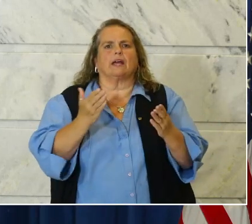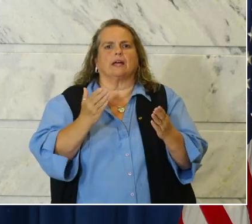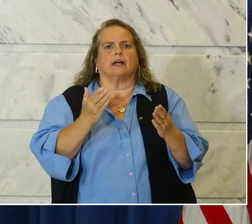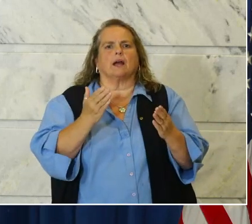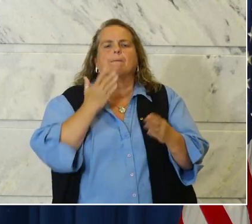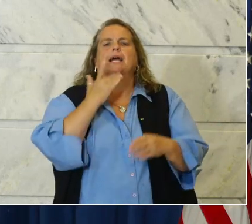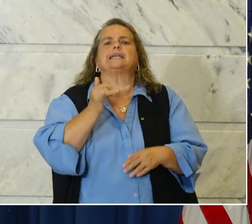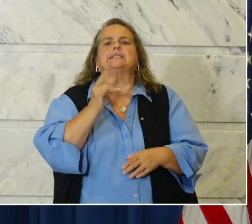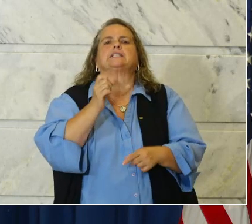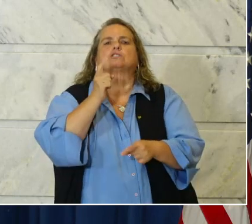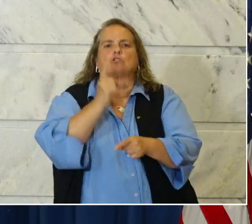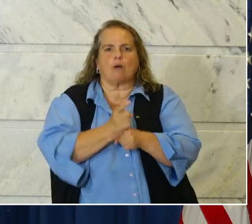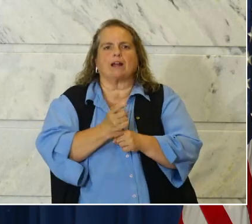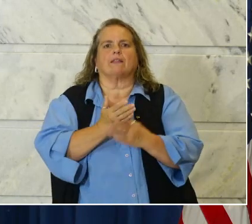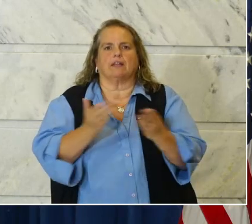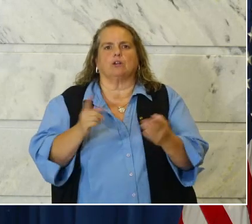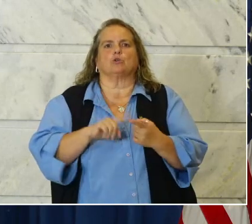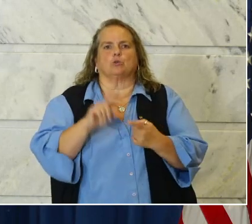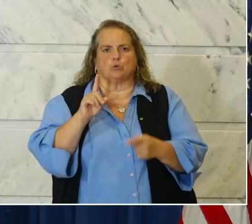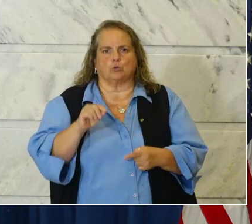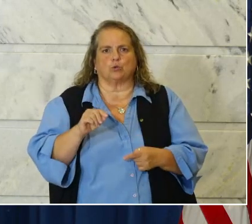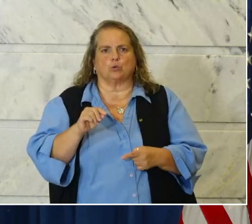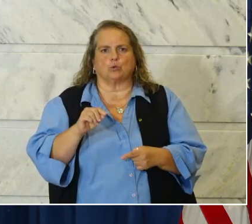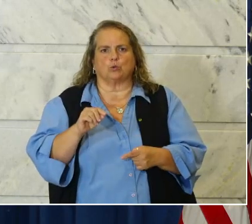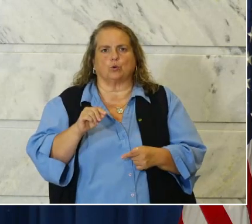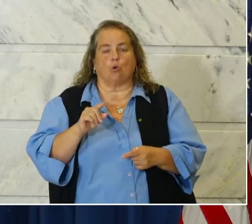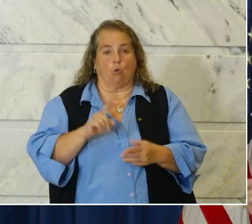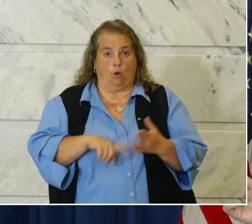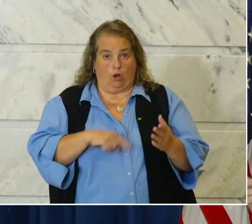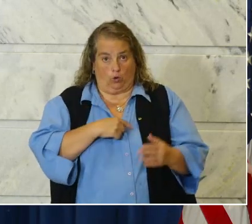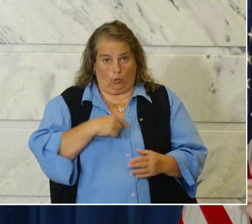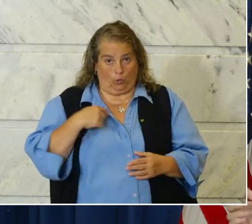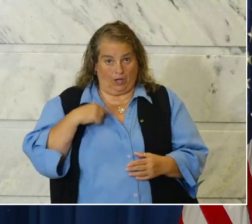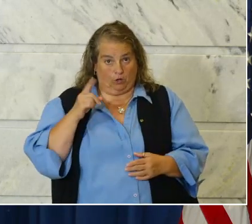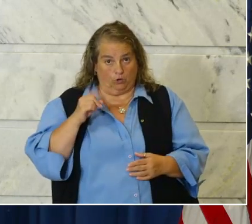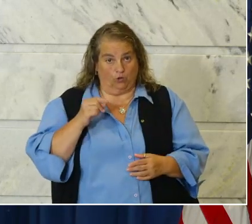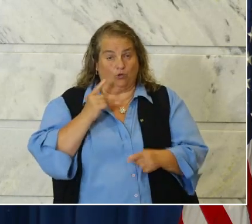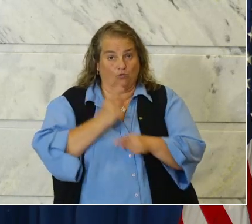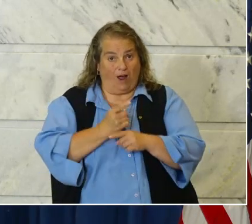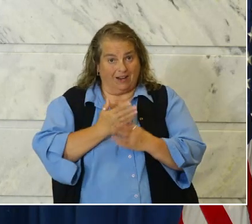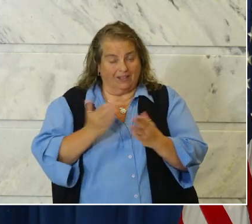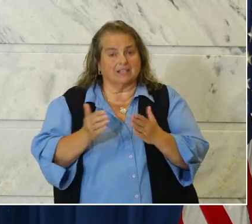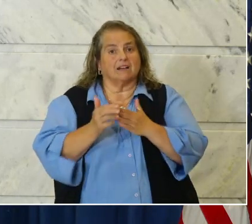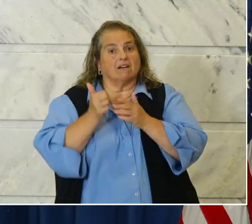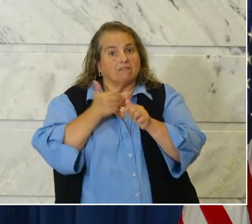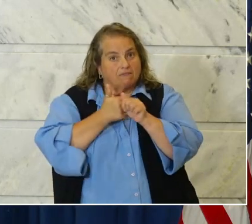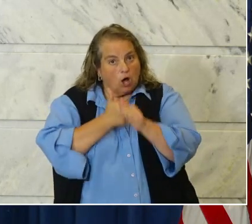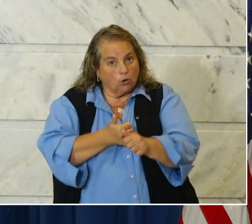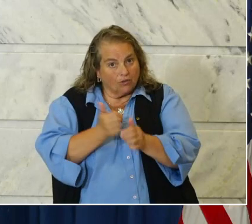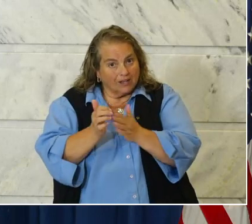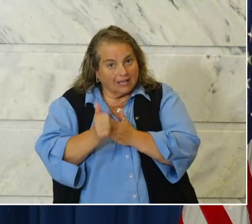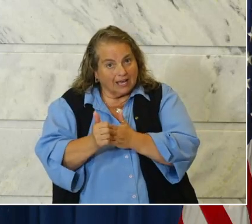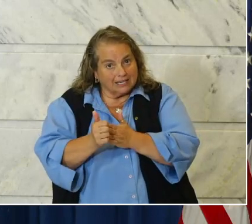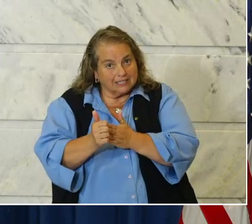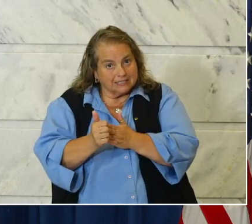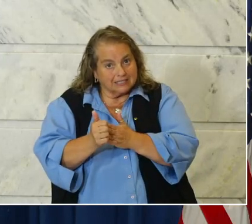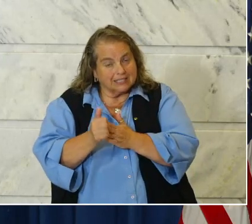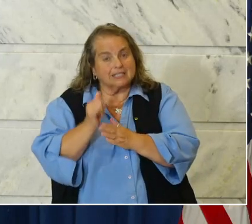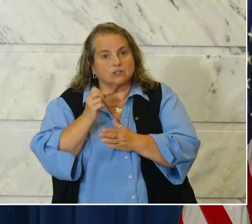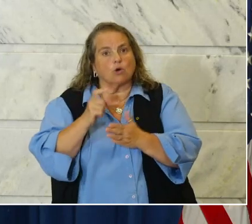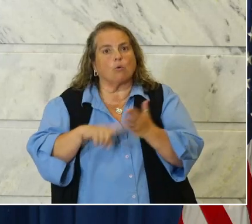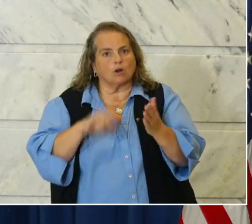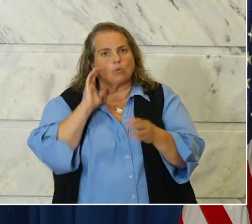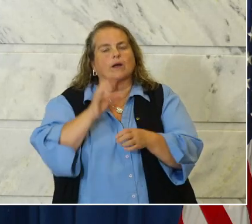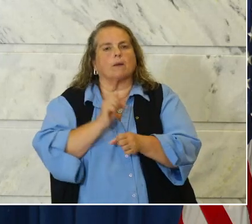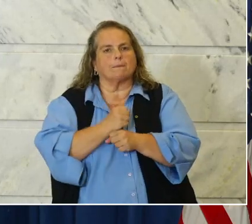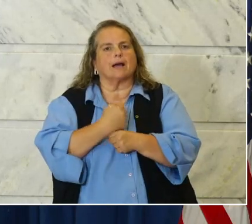thing to do. Knowing that whether we do the right things, follow this guidance, is what will make